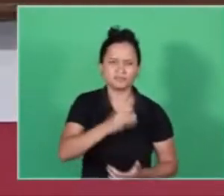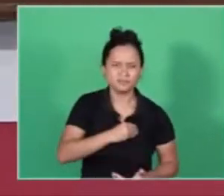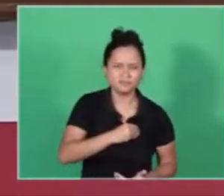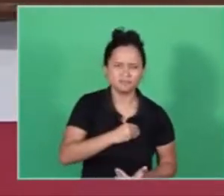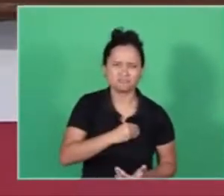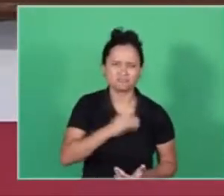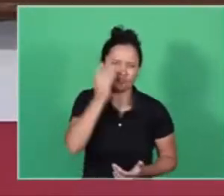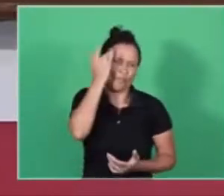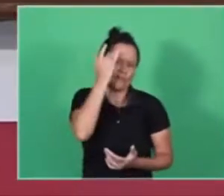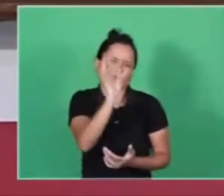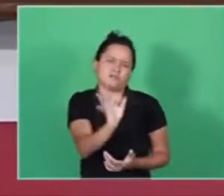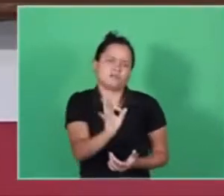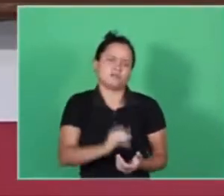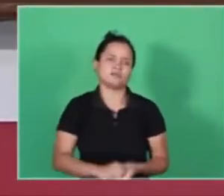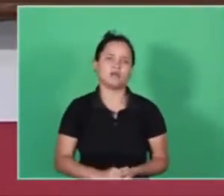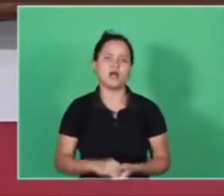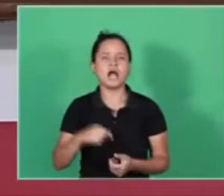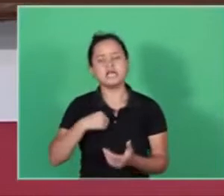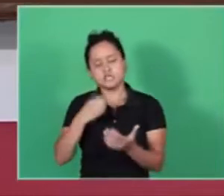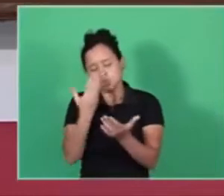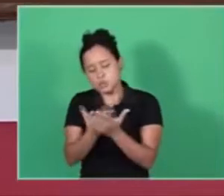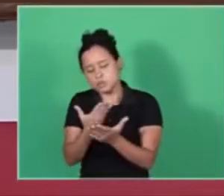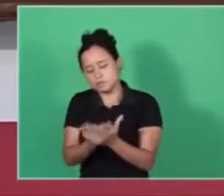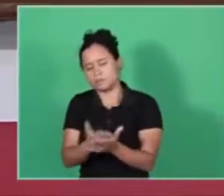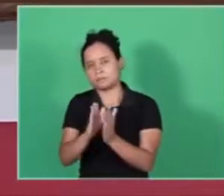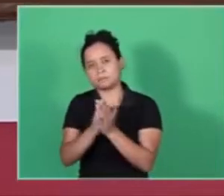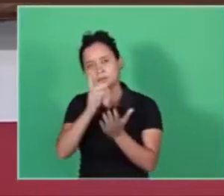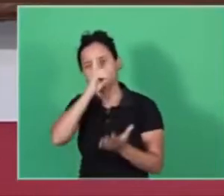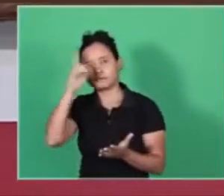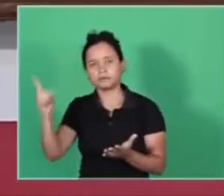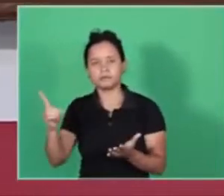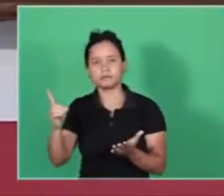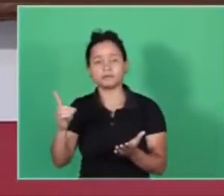sin? I don't know. Studying the Bible is one thing.